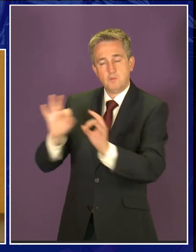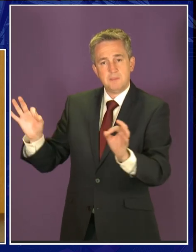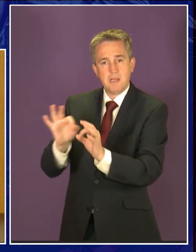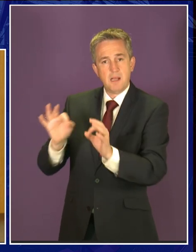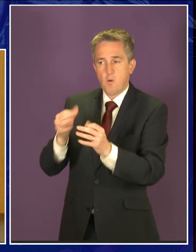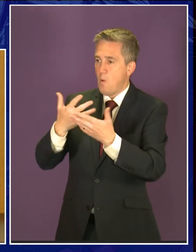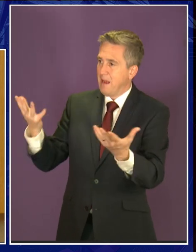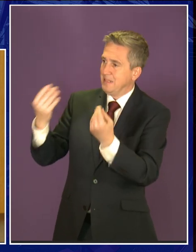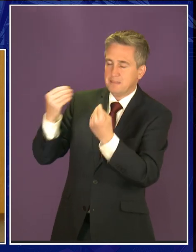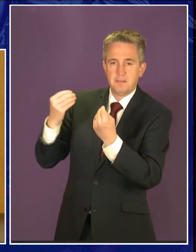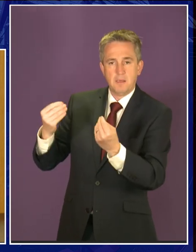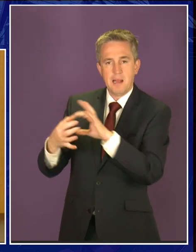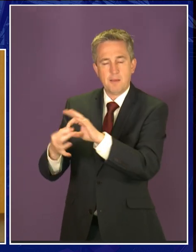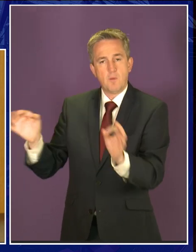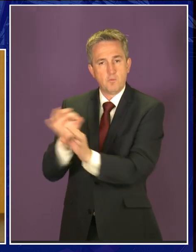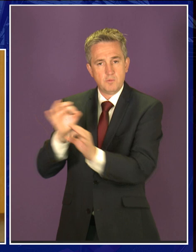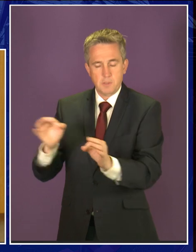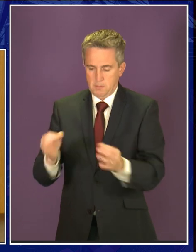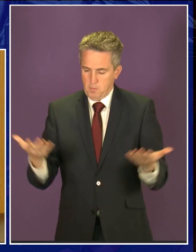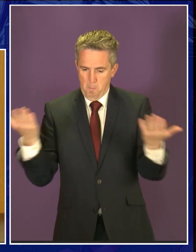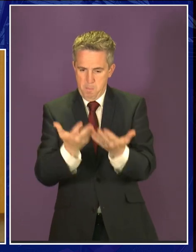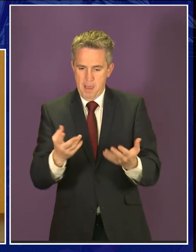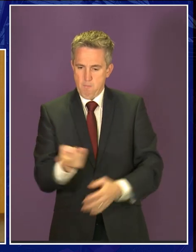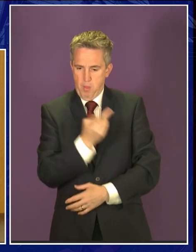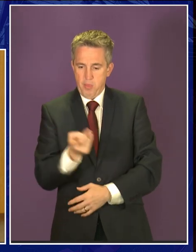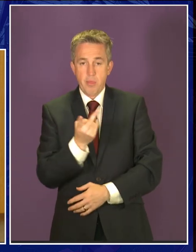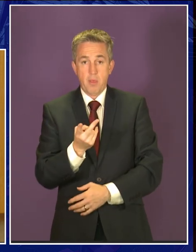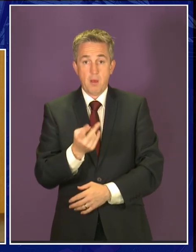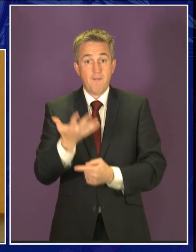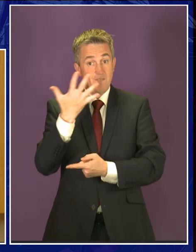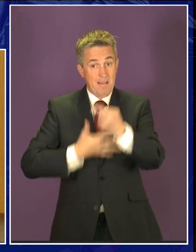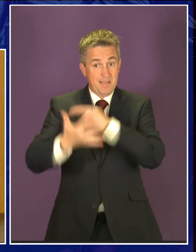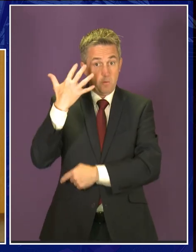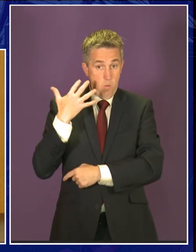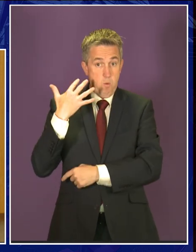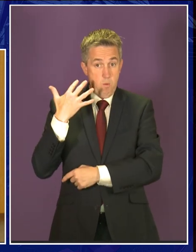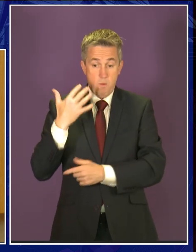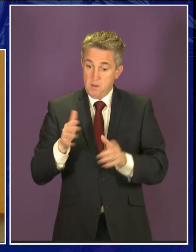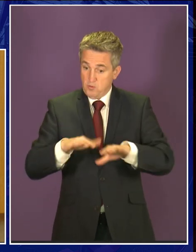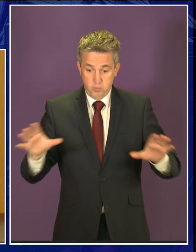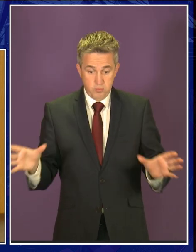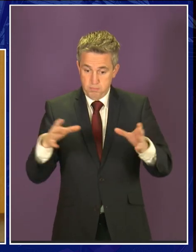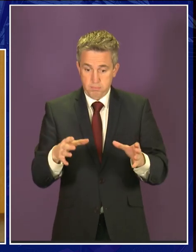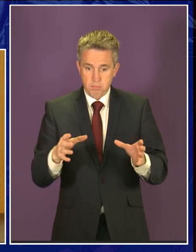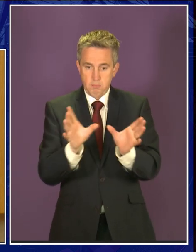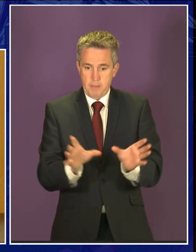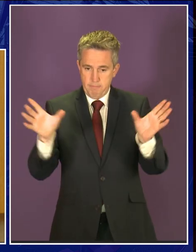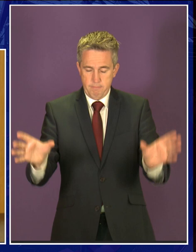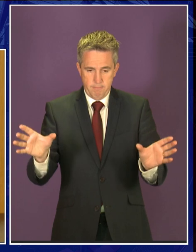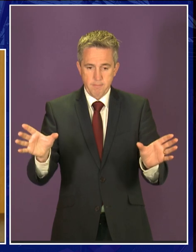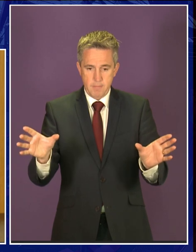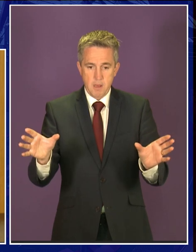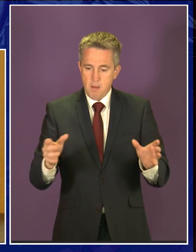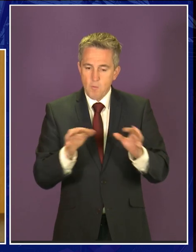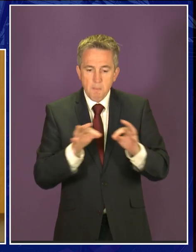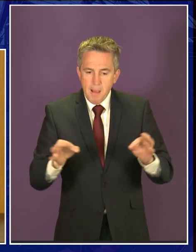any enrichment program. When the study began 5 years ago, the children were no different from each other in any of